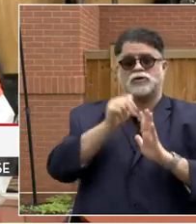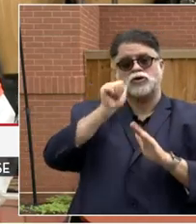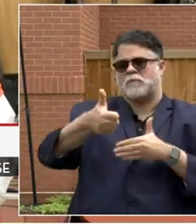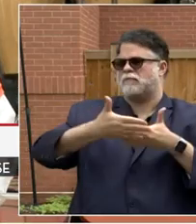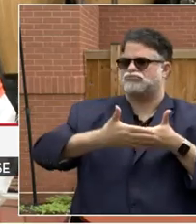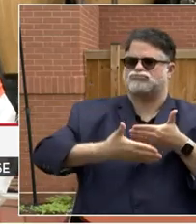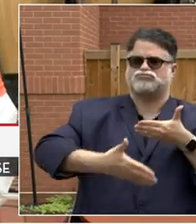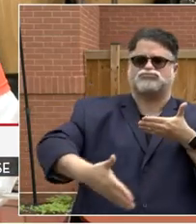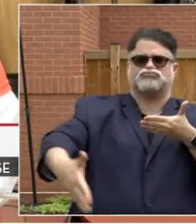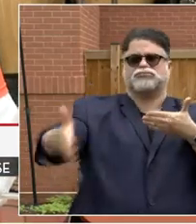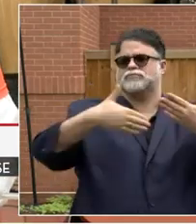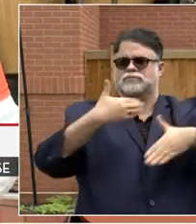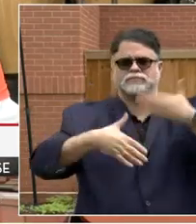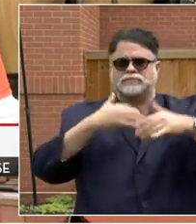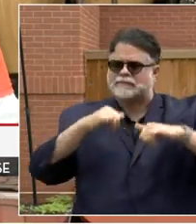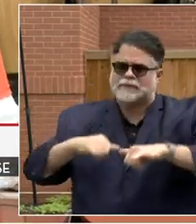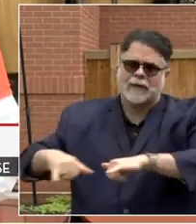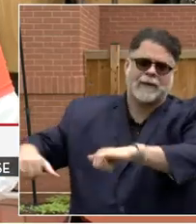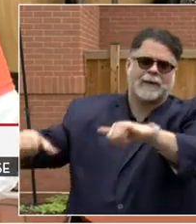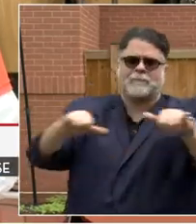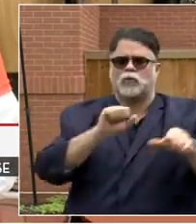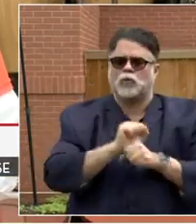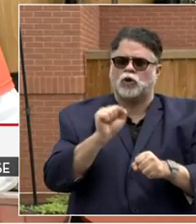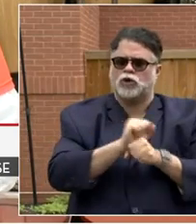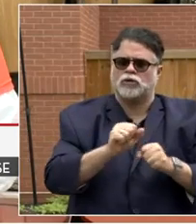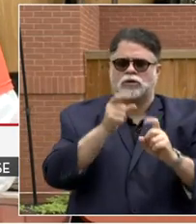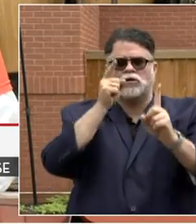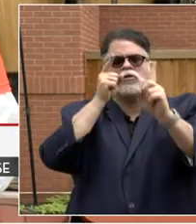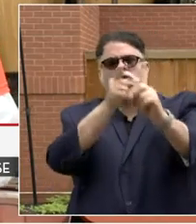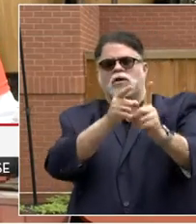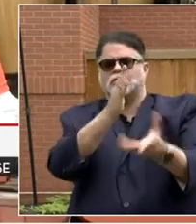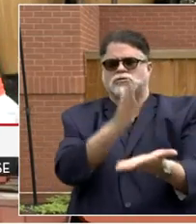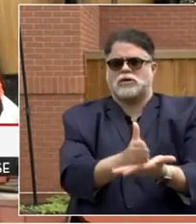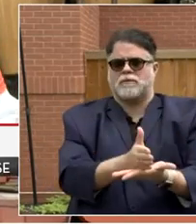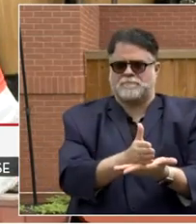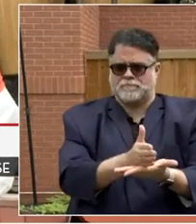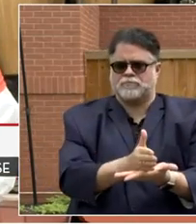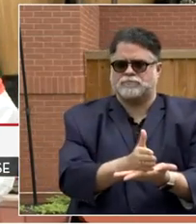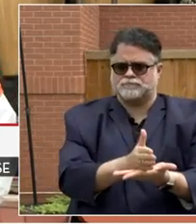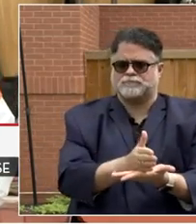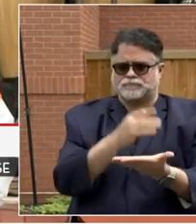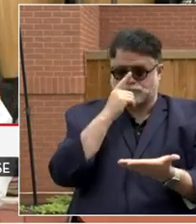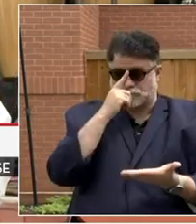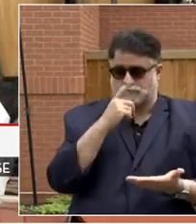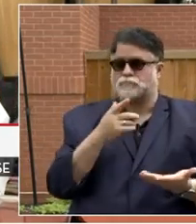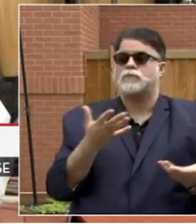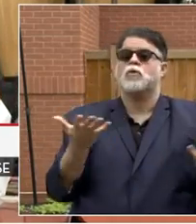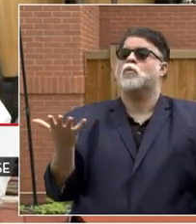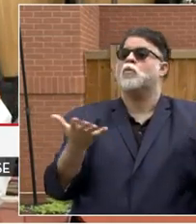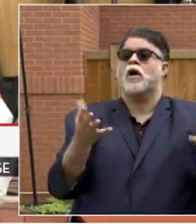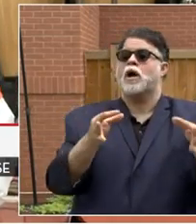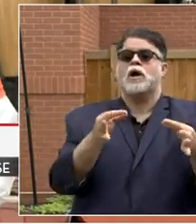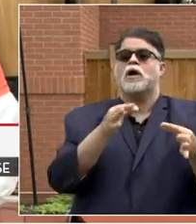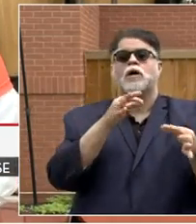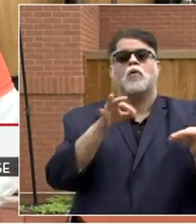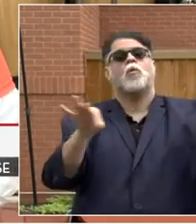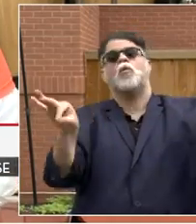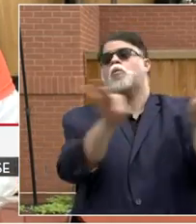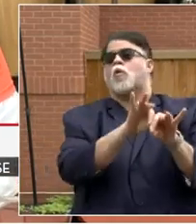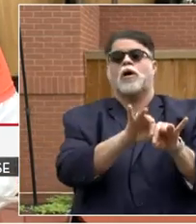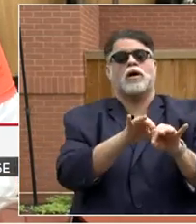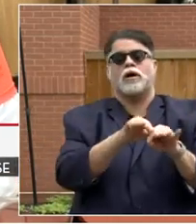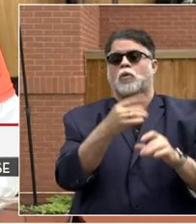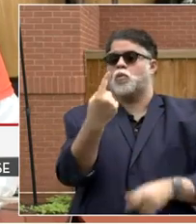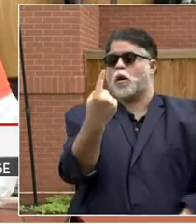last but not least, I want you to know that there's nothing more important than your life and freedom. There's nothing more important than your life and freedom. And your community